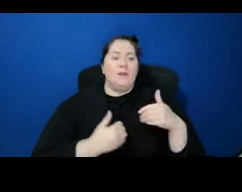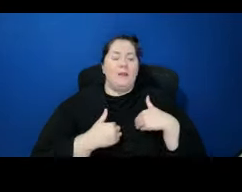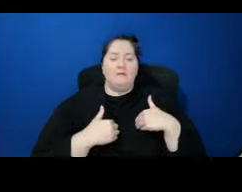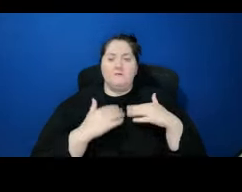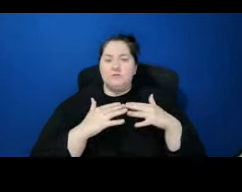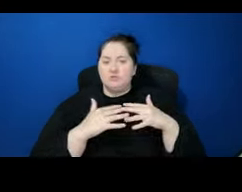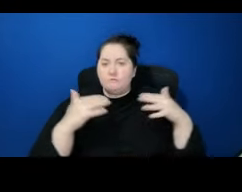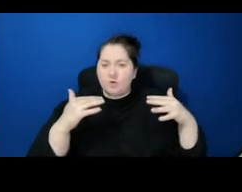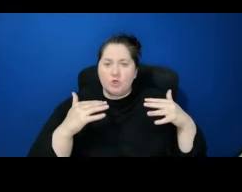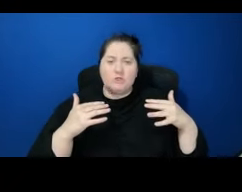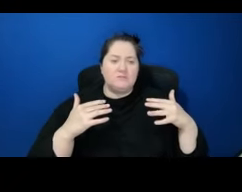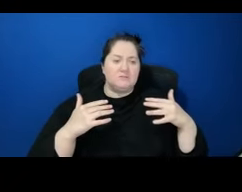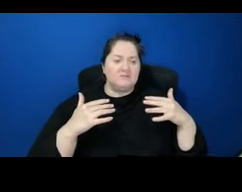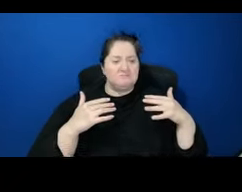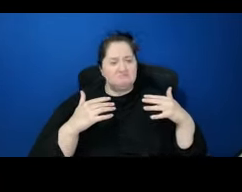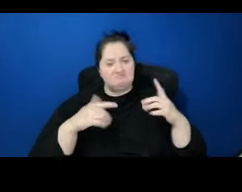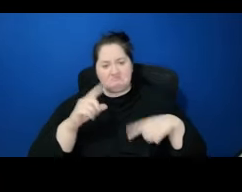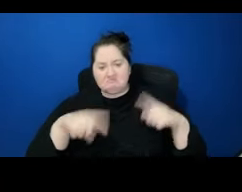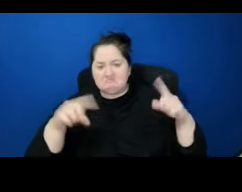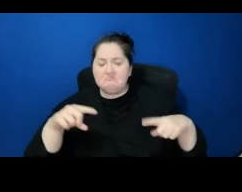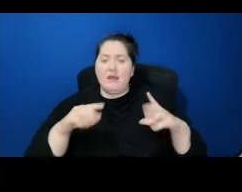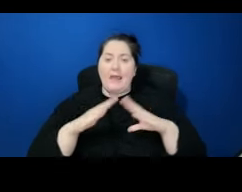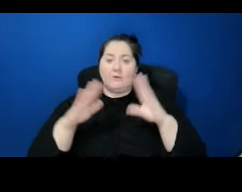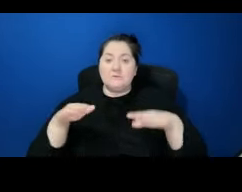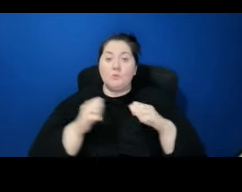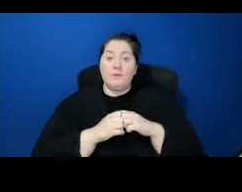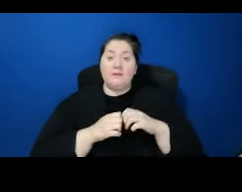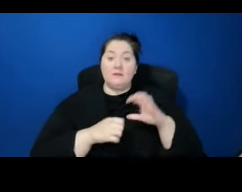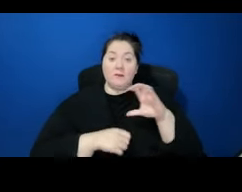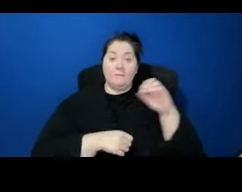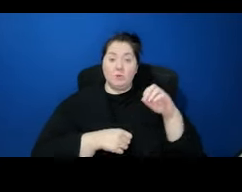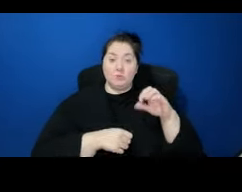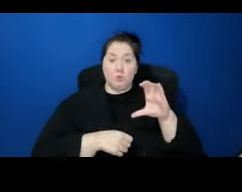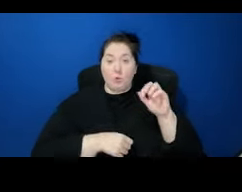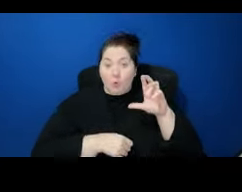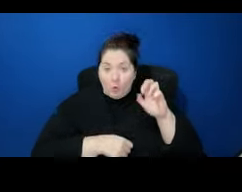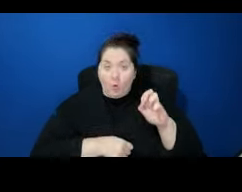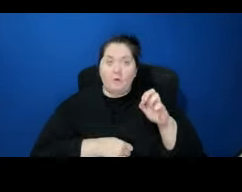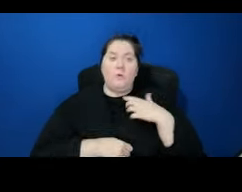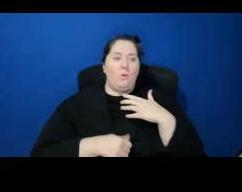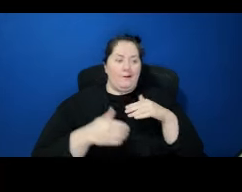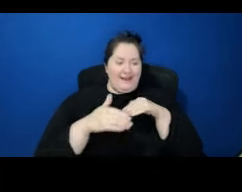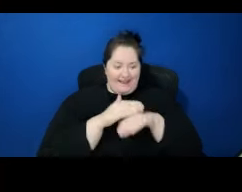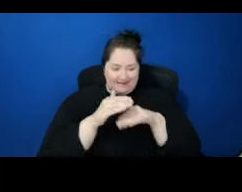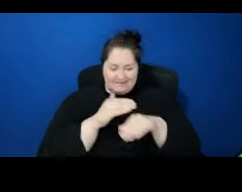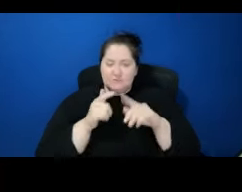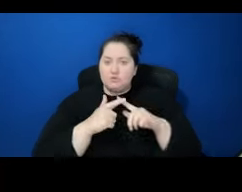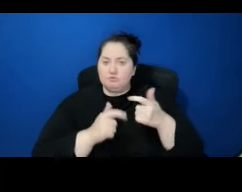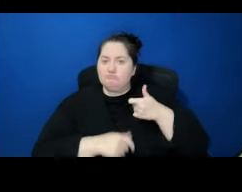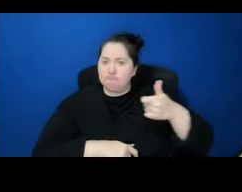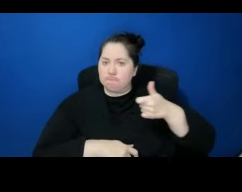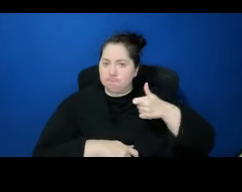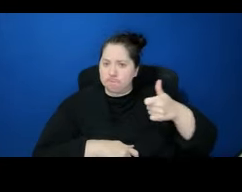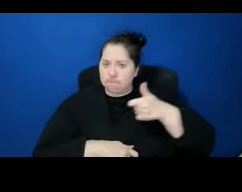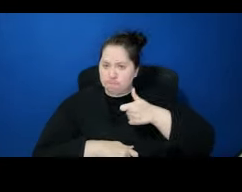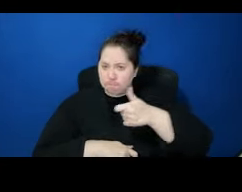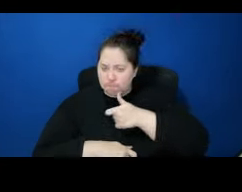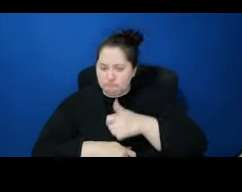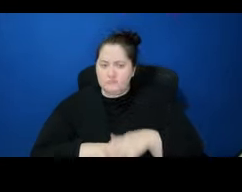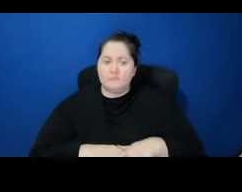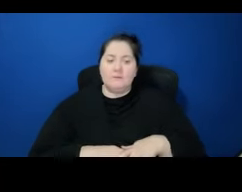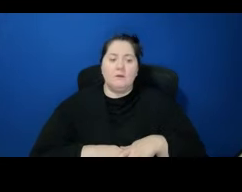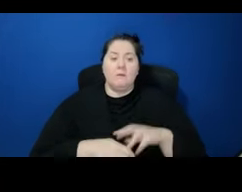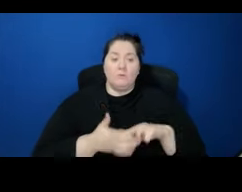mix of moderate density housing around a commercial core or access to frequent transit. And so the purpose of these areas would be to